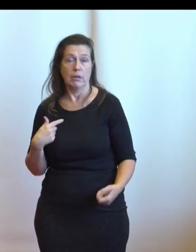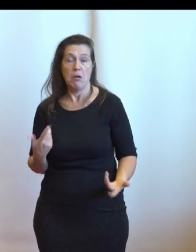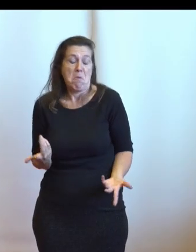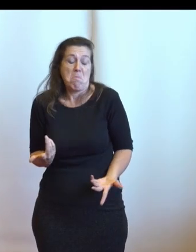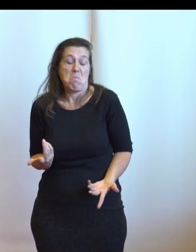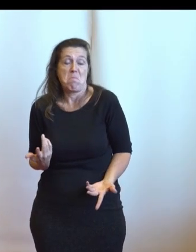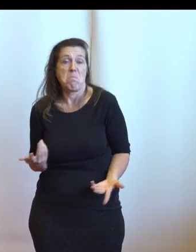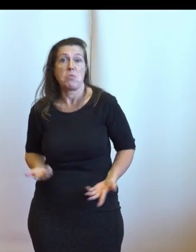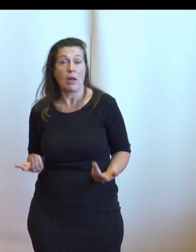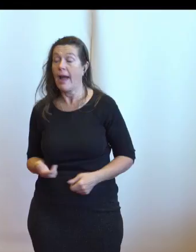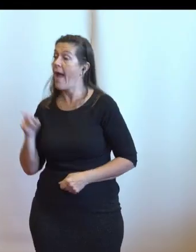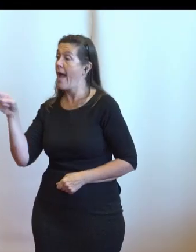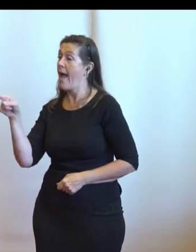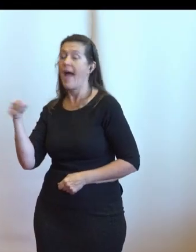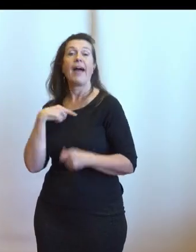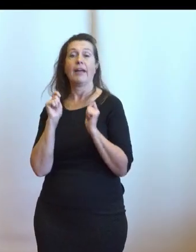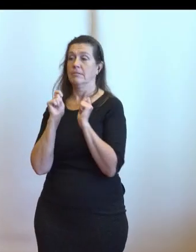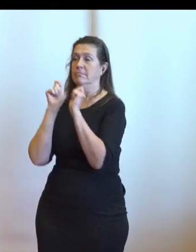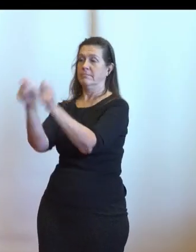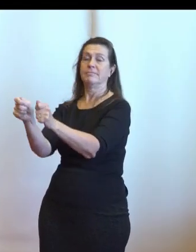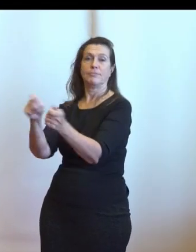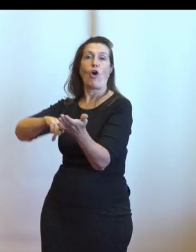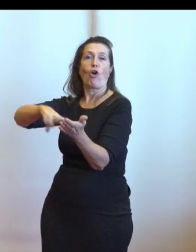And the other one got the contract.